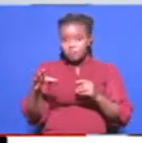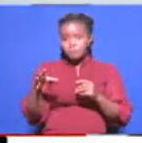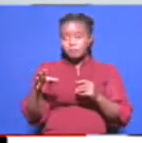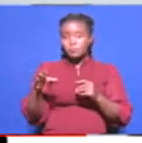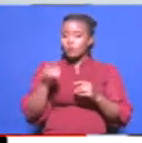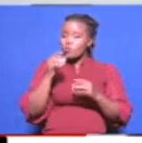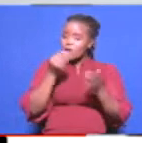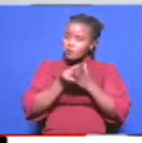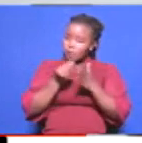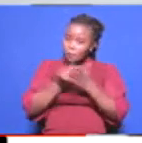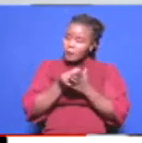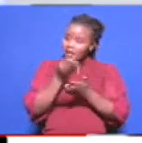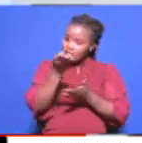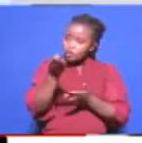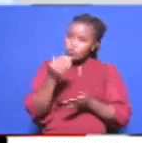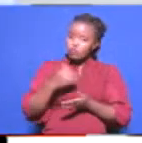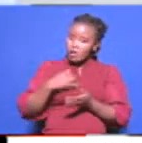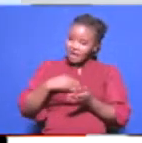pesa munazo,